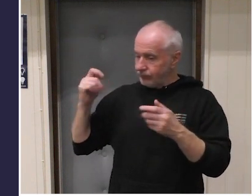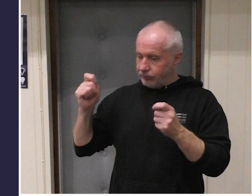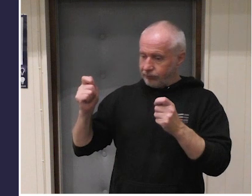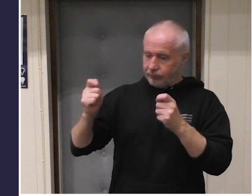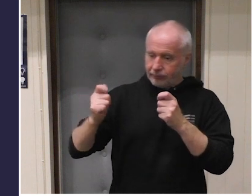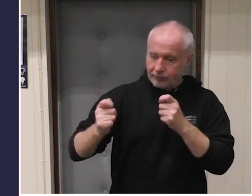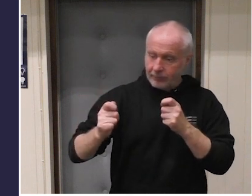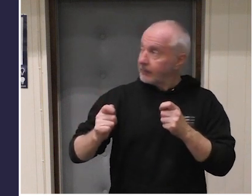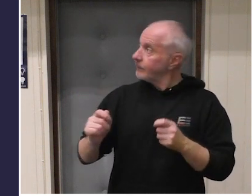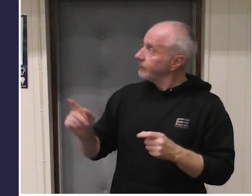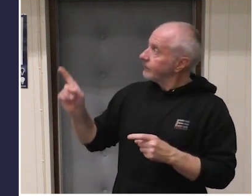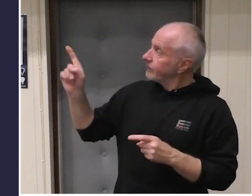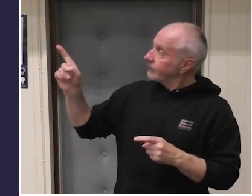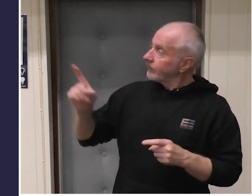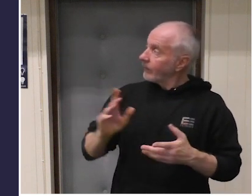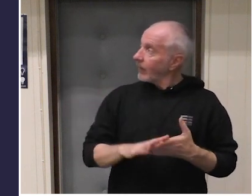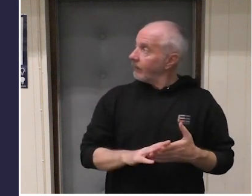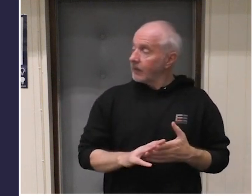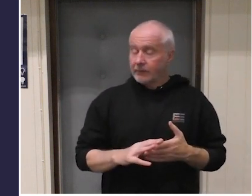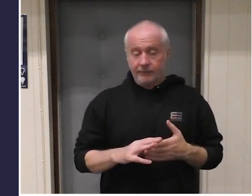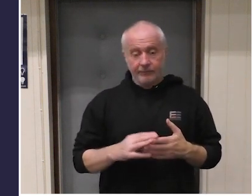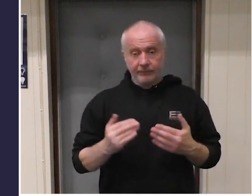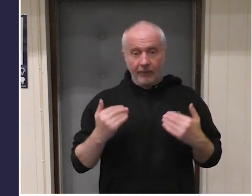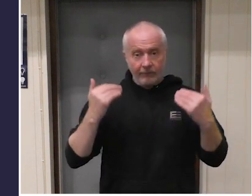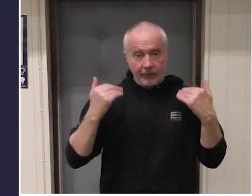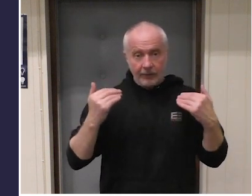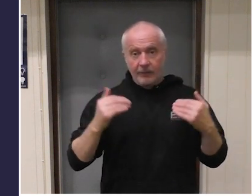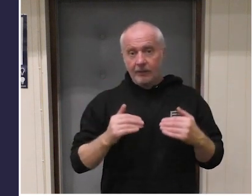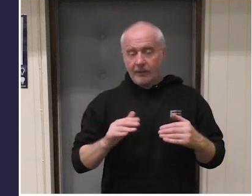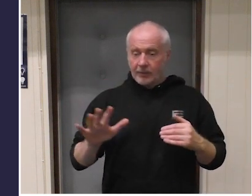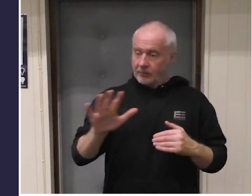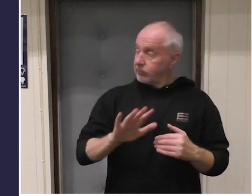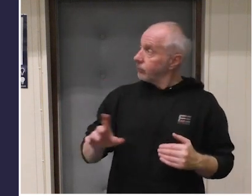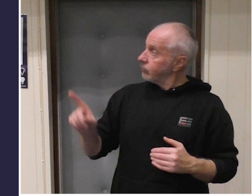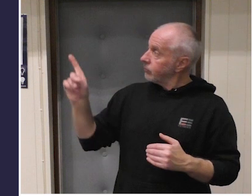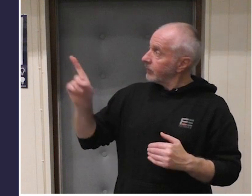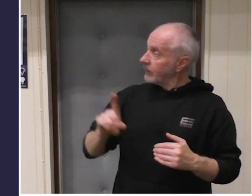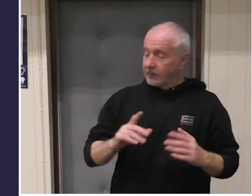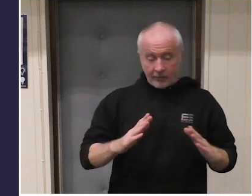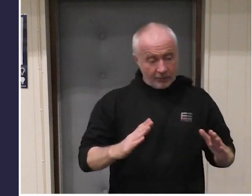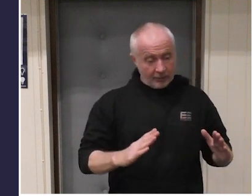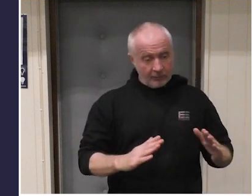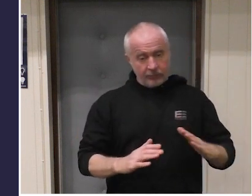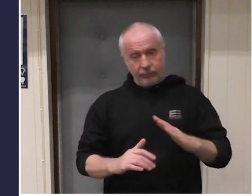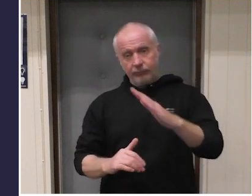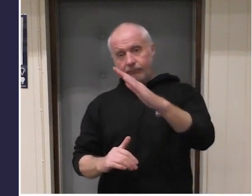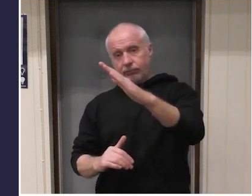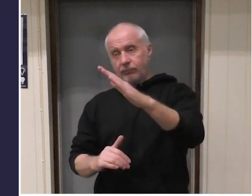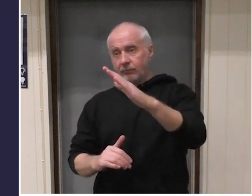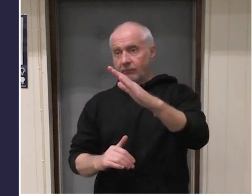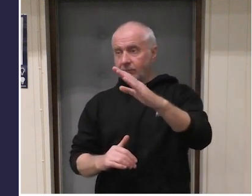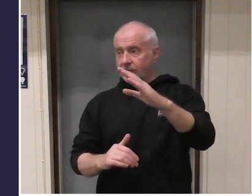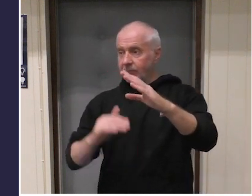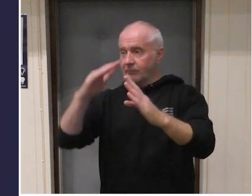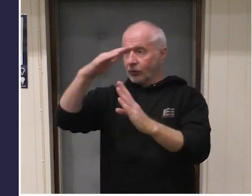figures like this. You have some fitness landscape, you define the fitness landscape, and then we go up to the top. End of story. And